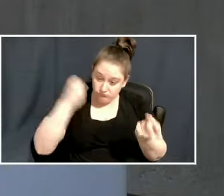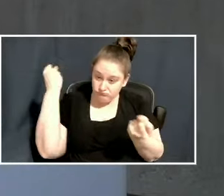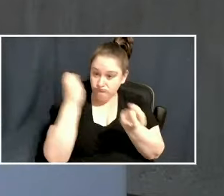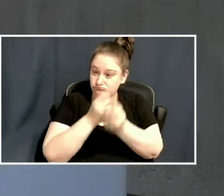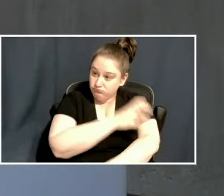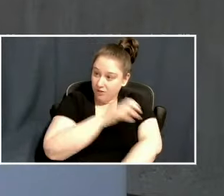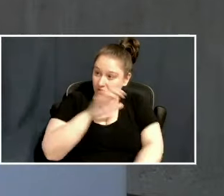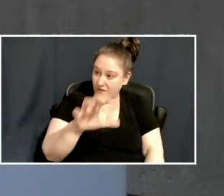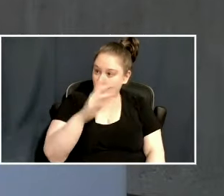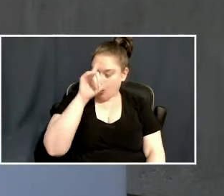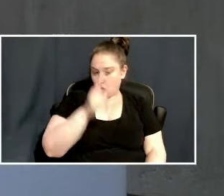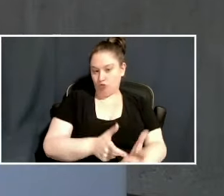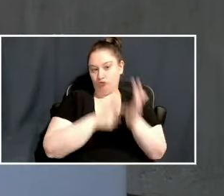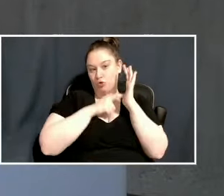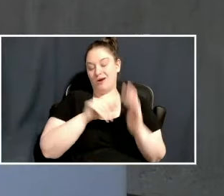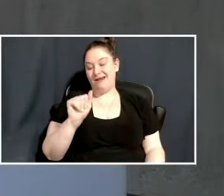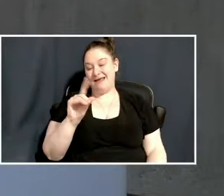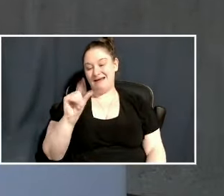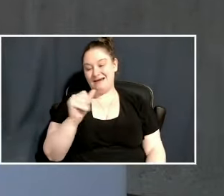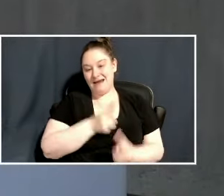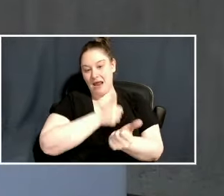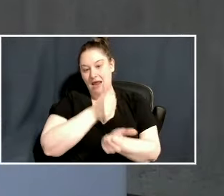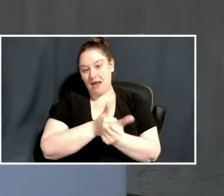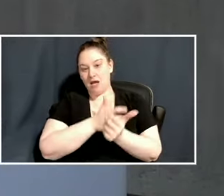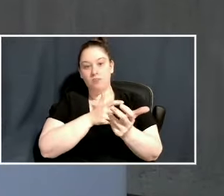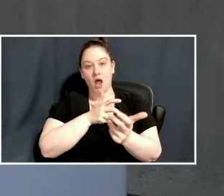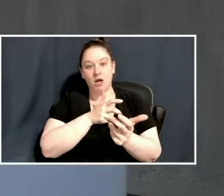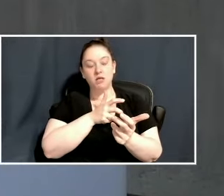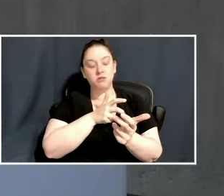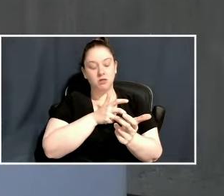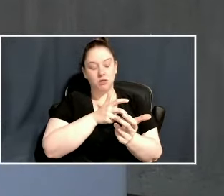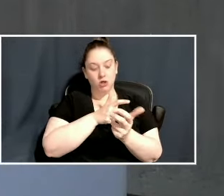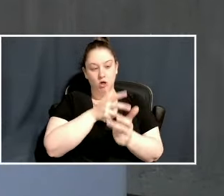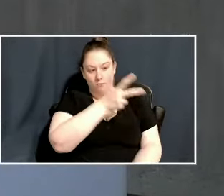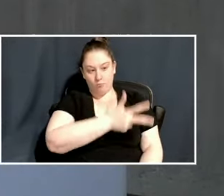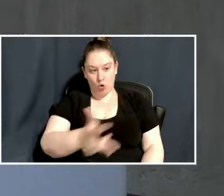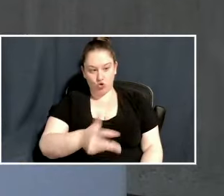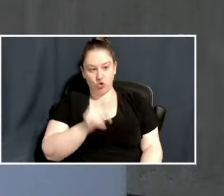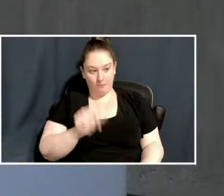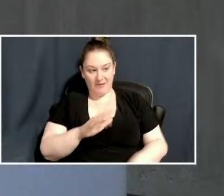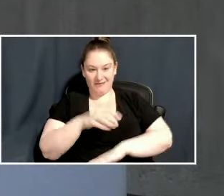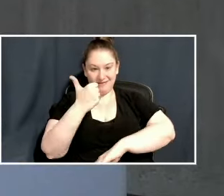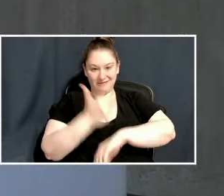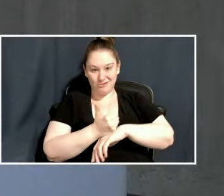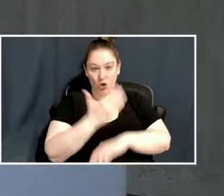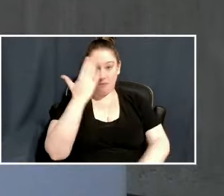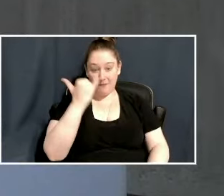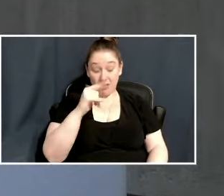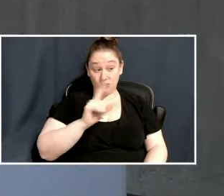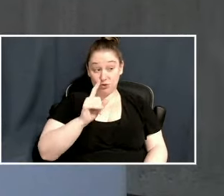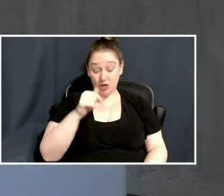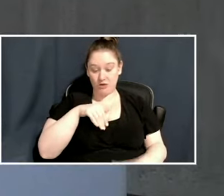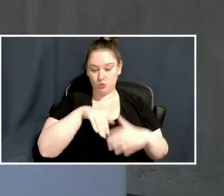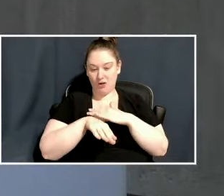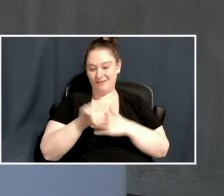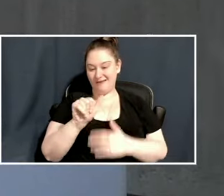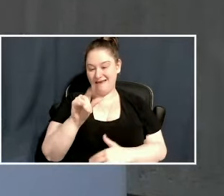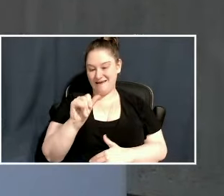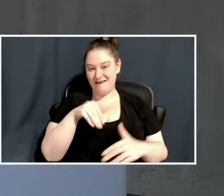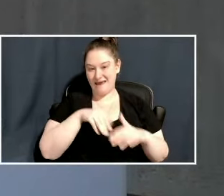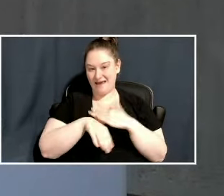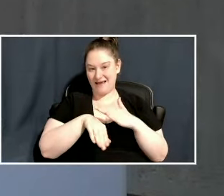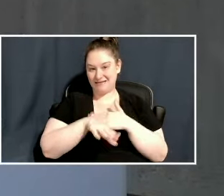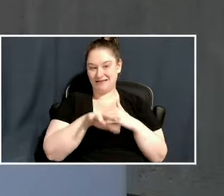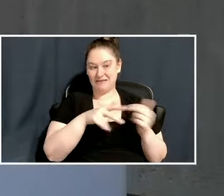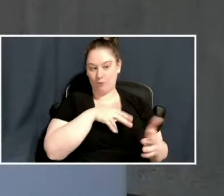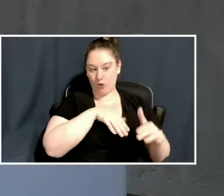compliant parking space be installed on Winter Street, because it is where the clinic's building ADA accessible entrance is currently located. I have